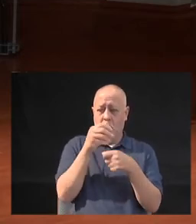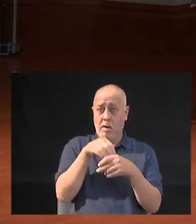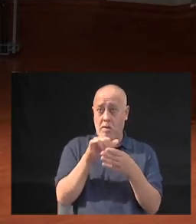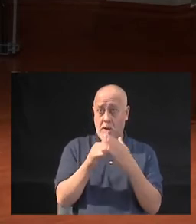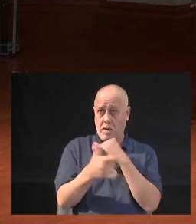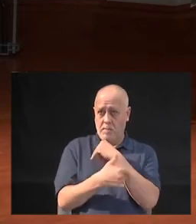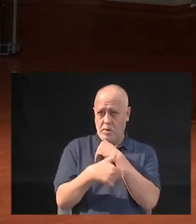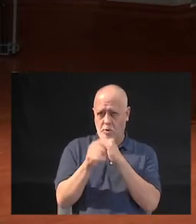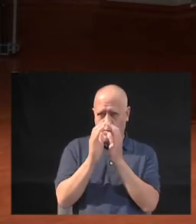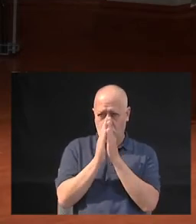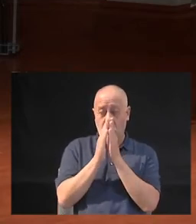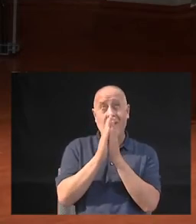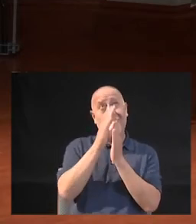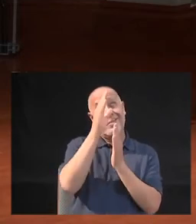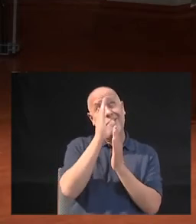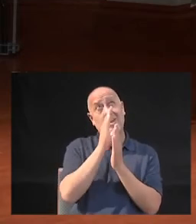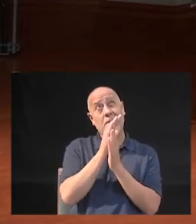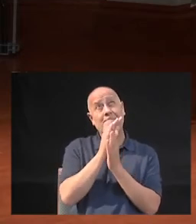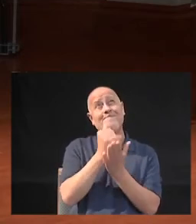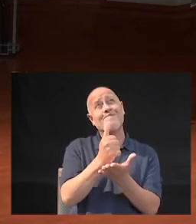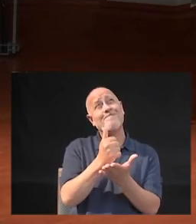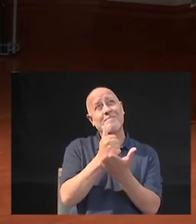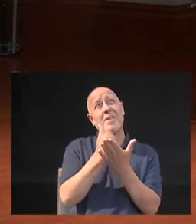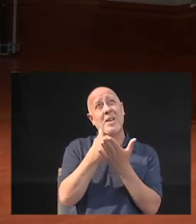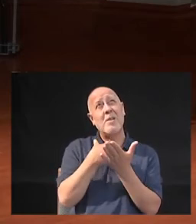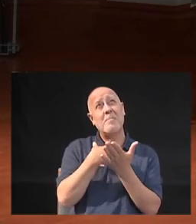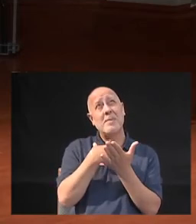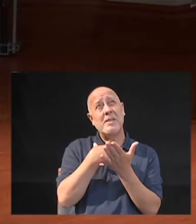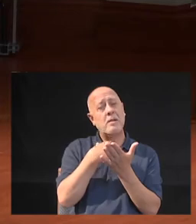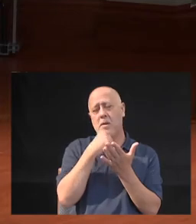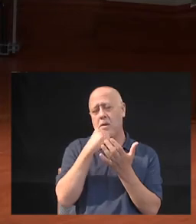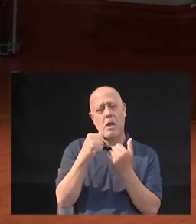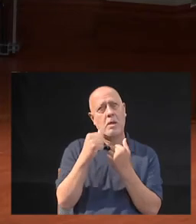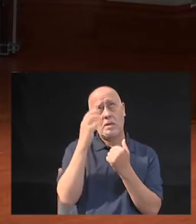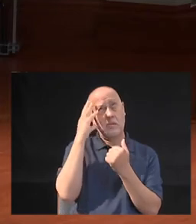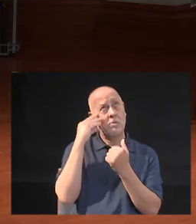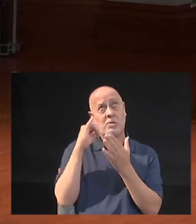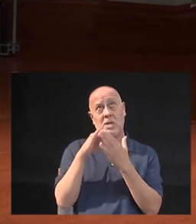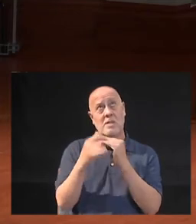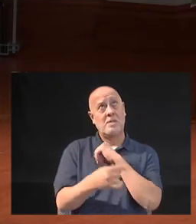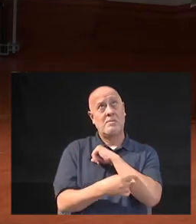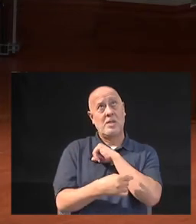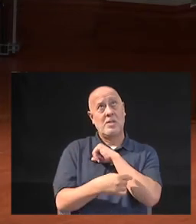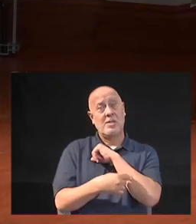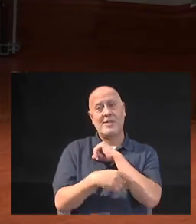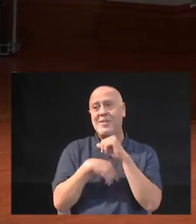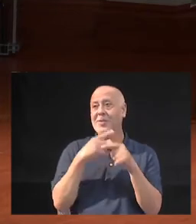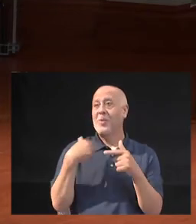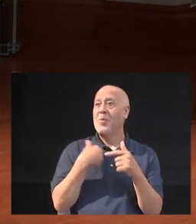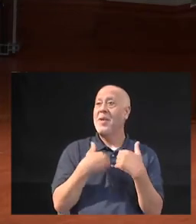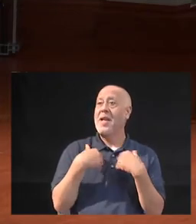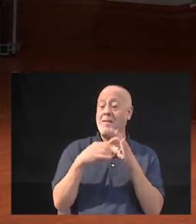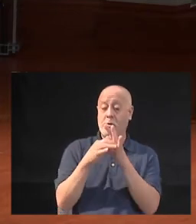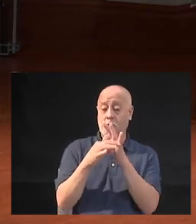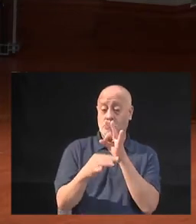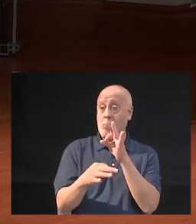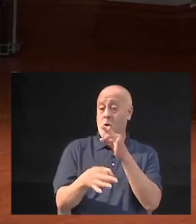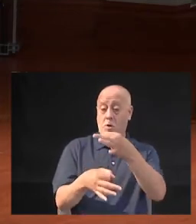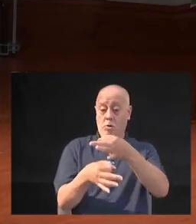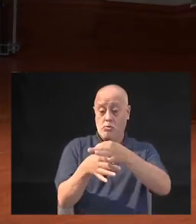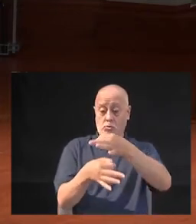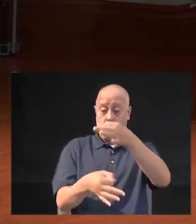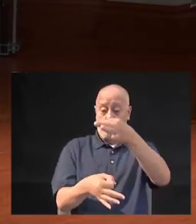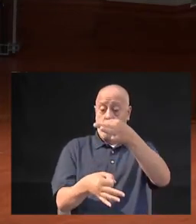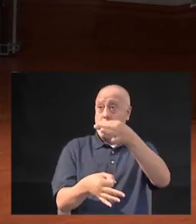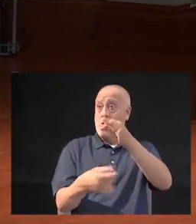pray and ask God to help you not be tempted. And so if we have this straw and we say that this represents